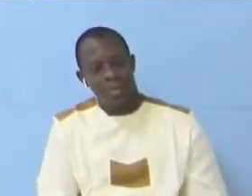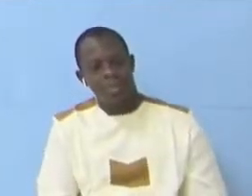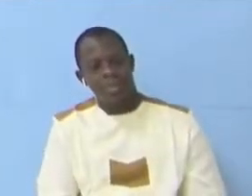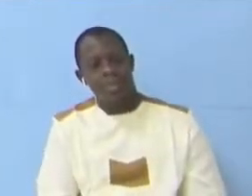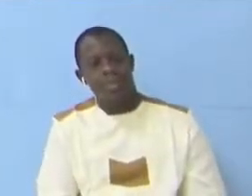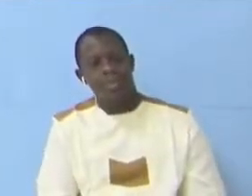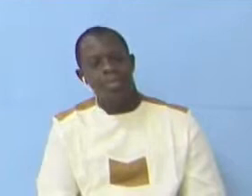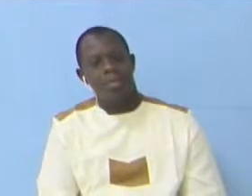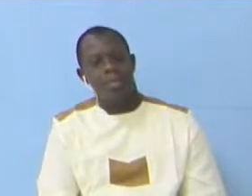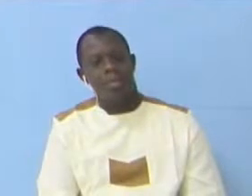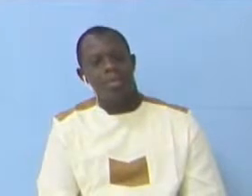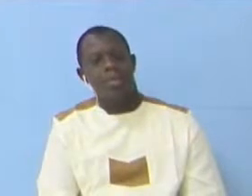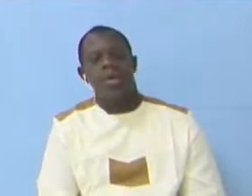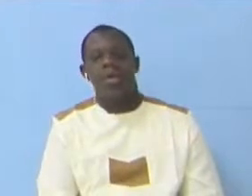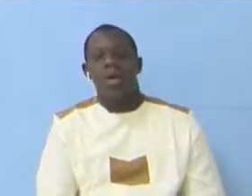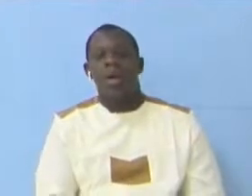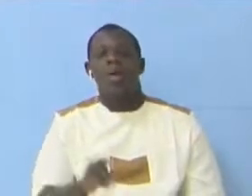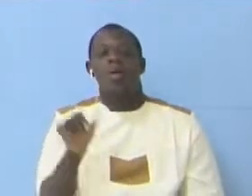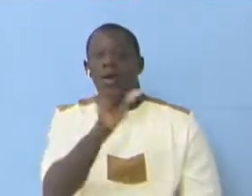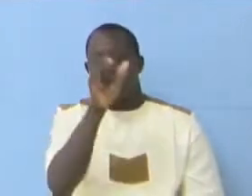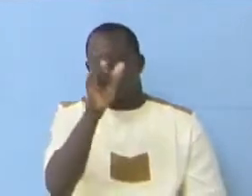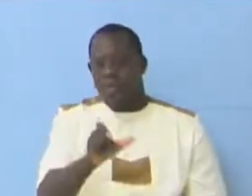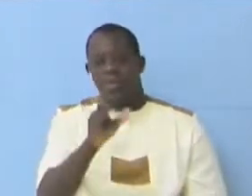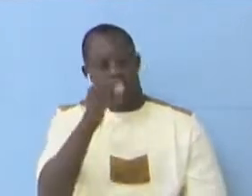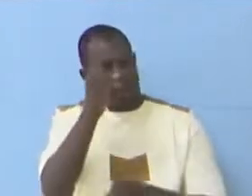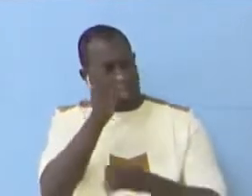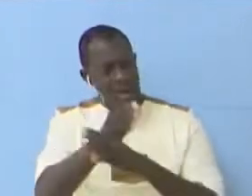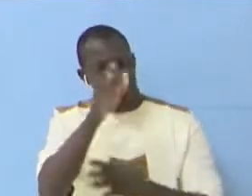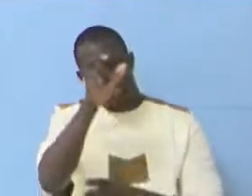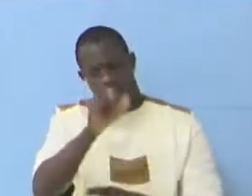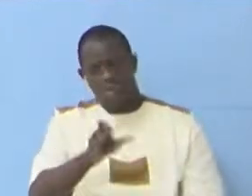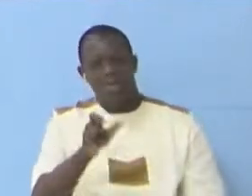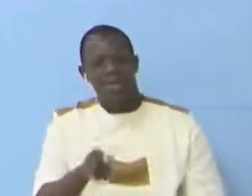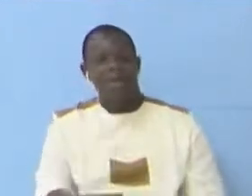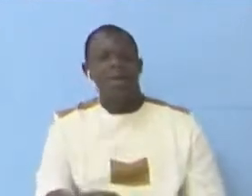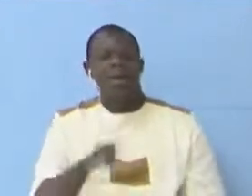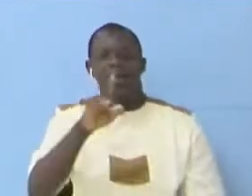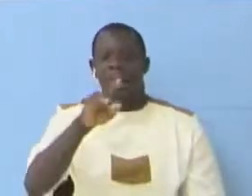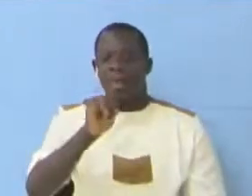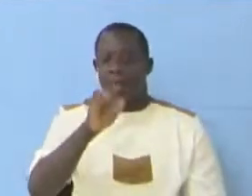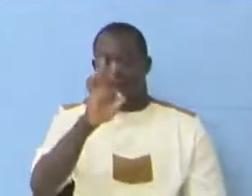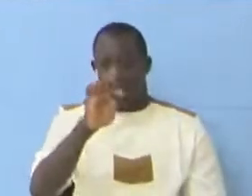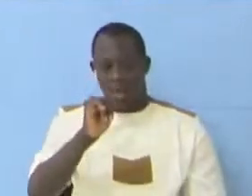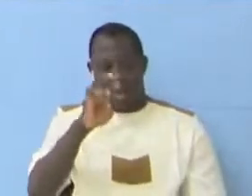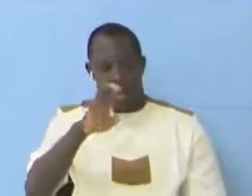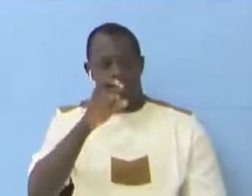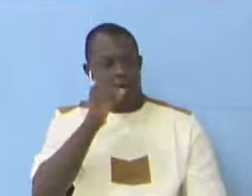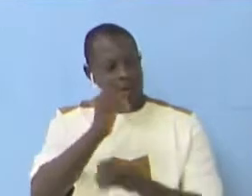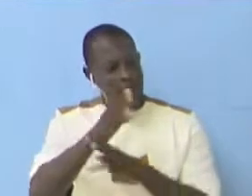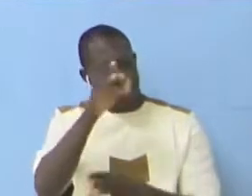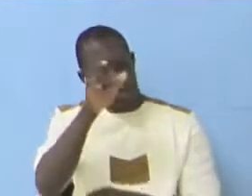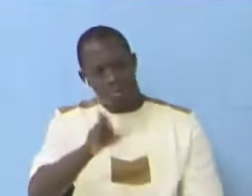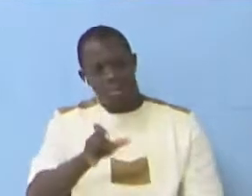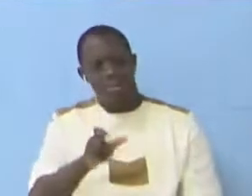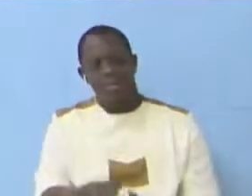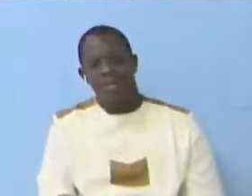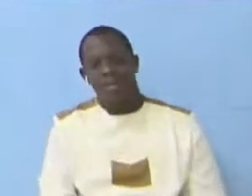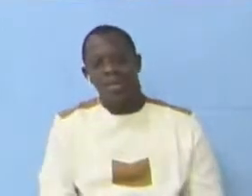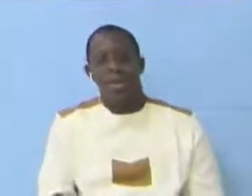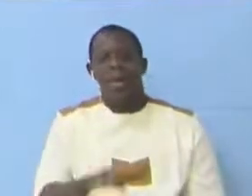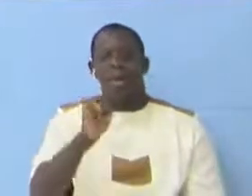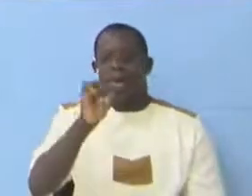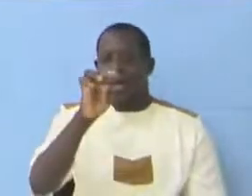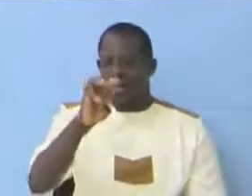Kiere Martin, Ghanaian. Peter Mensa, Ghanaian. Emmanuel